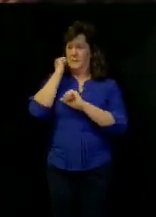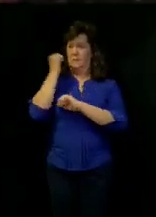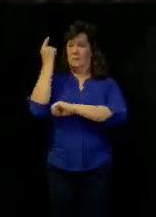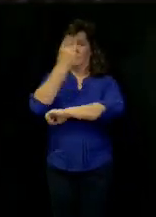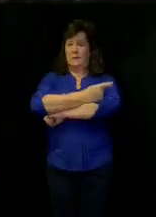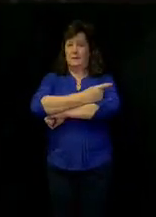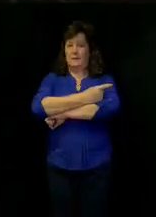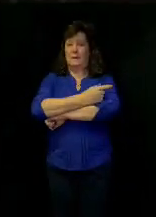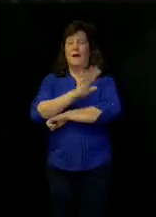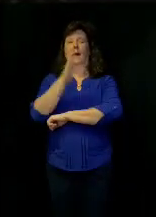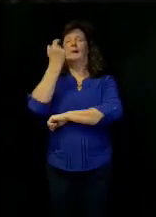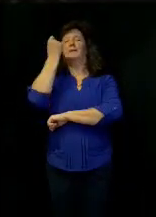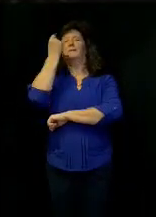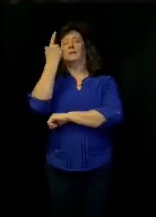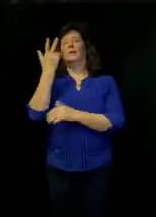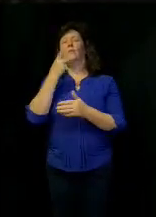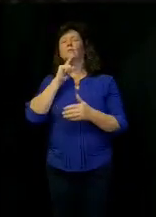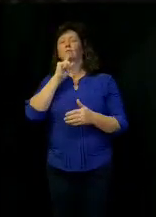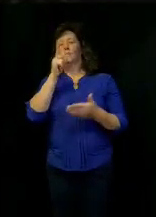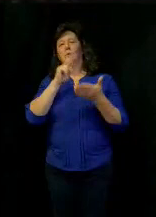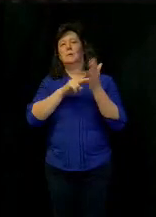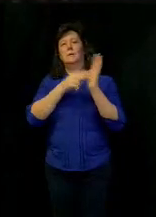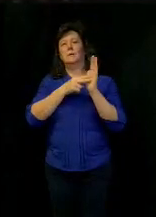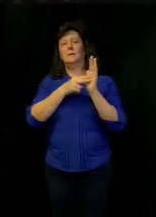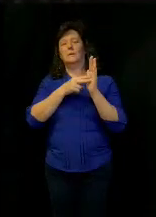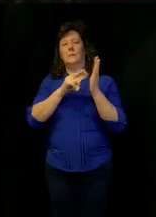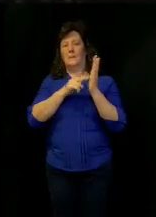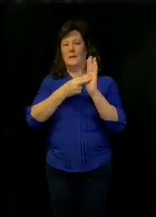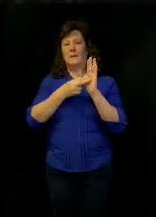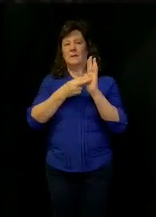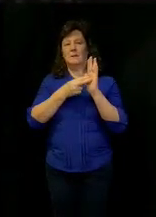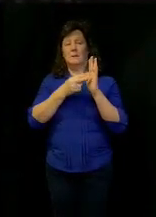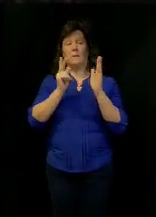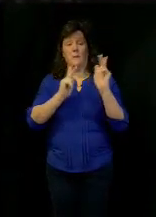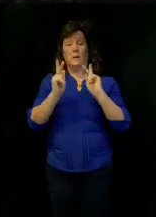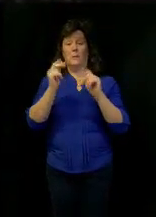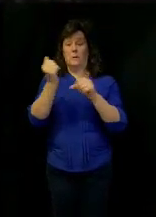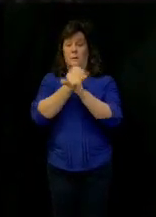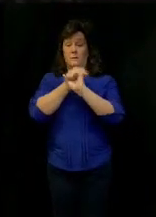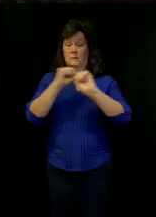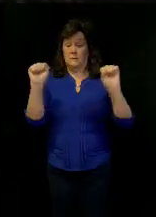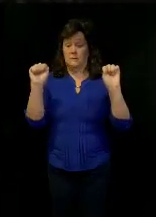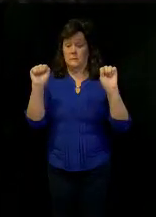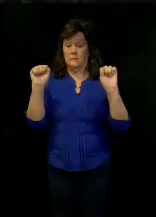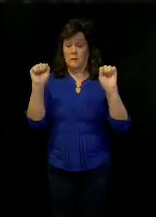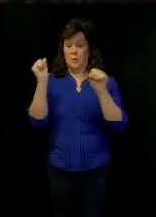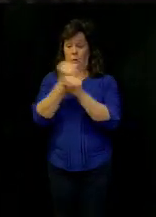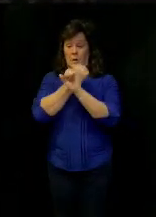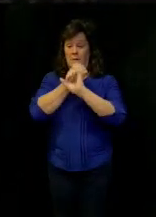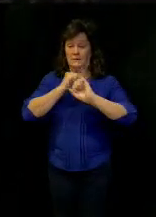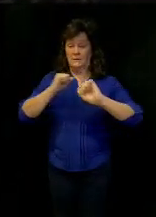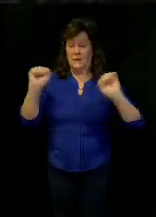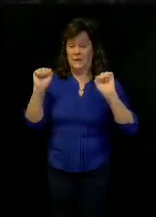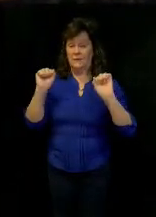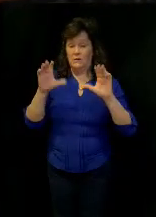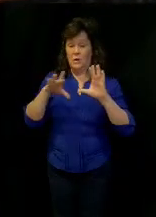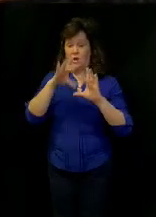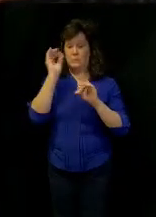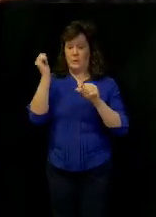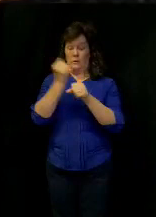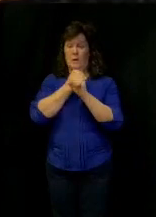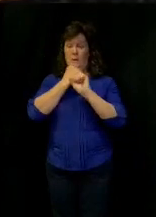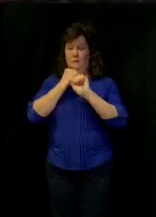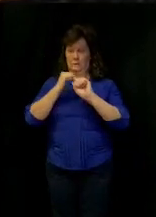understand what we mean by that. We're saying people are getting born again. But listen, when you got born again, your spirit got born again, but your